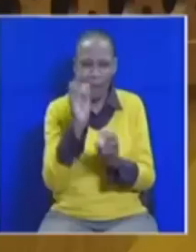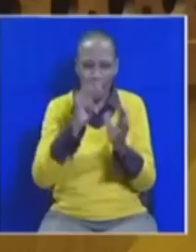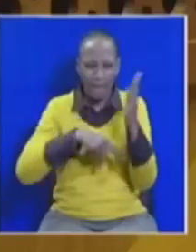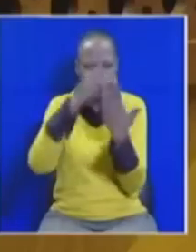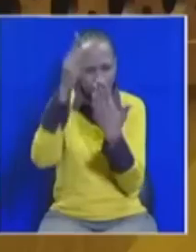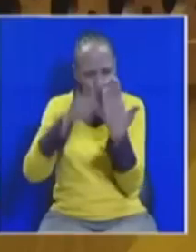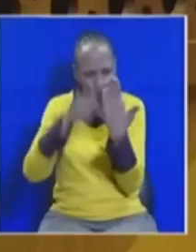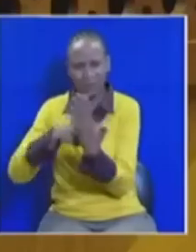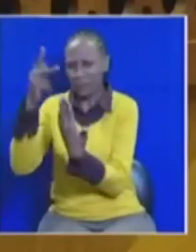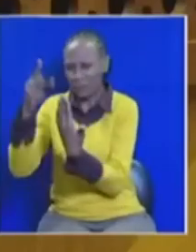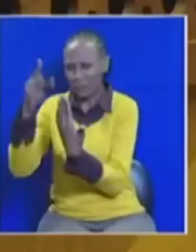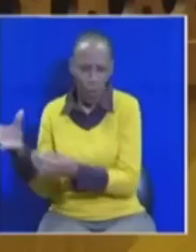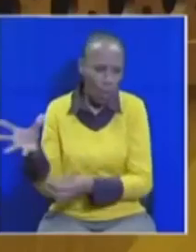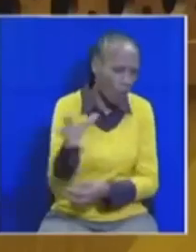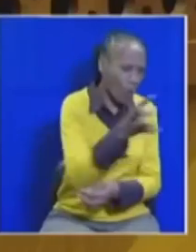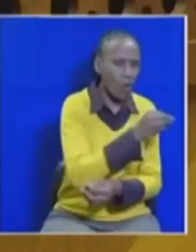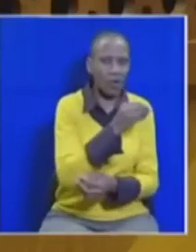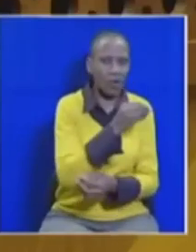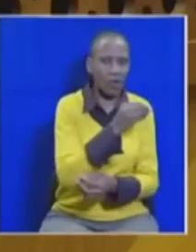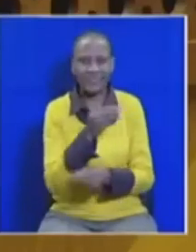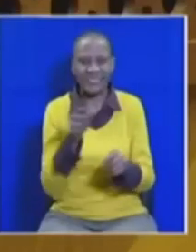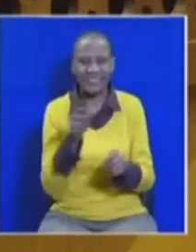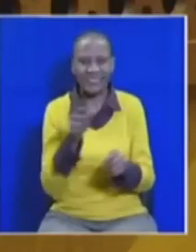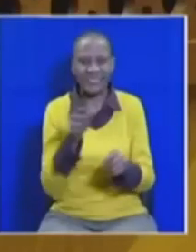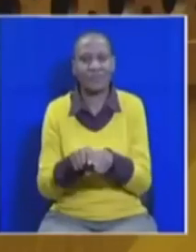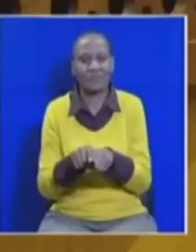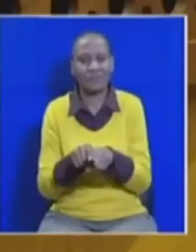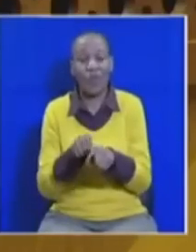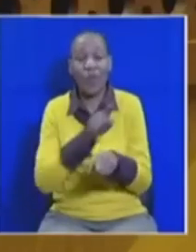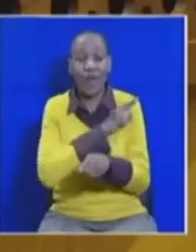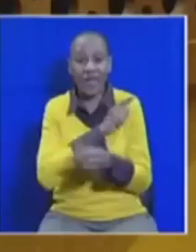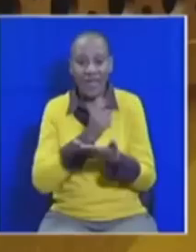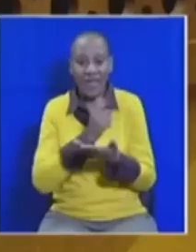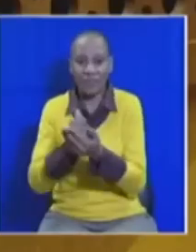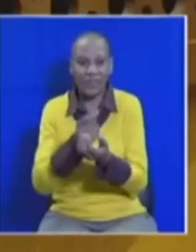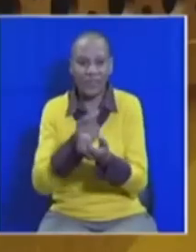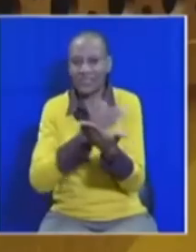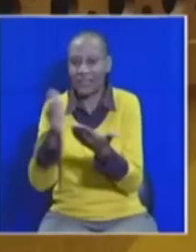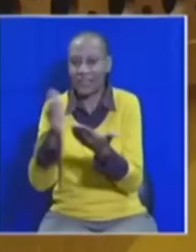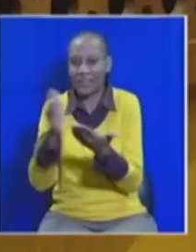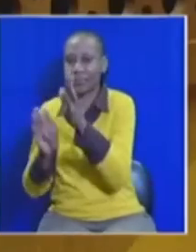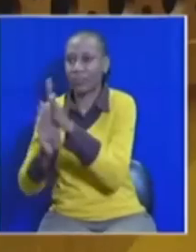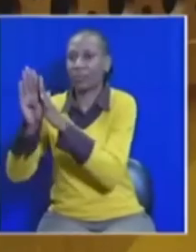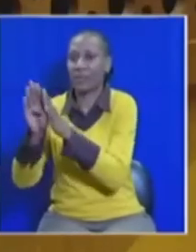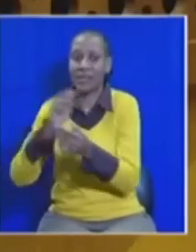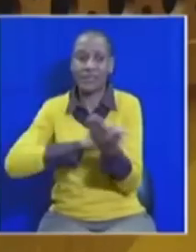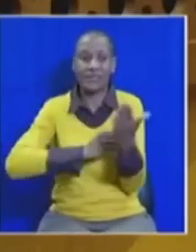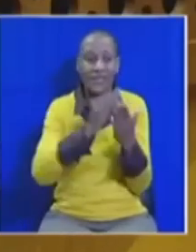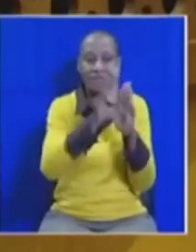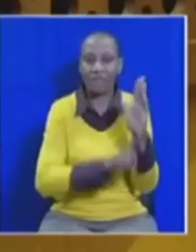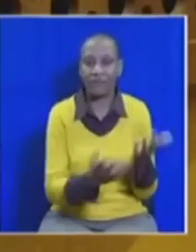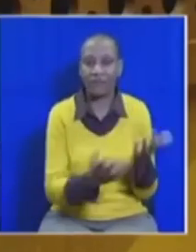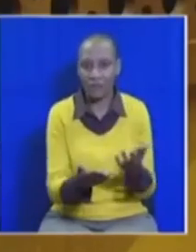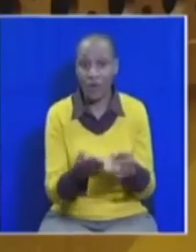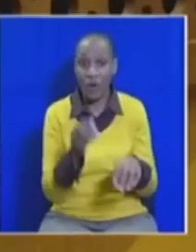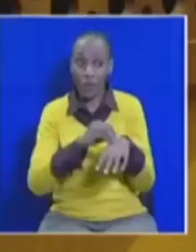is conceived because it offers opportunities for certain people to make money. A great deal of the ANC's